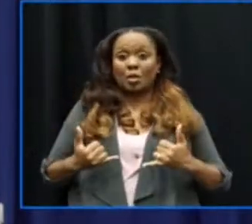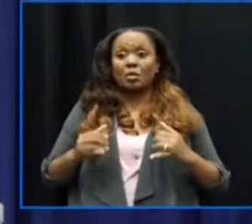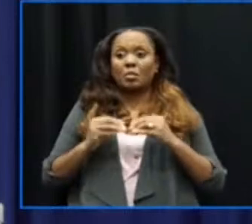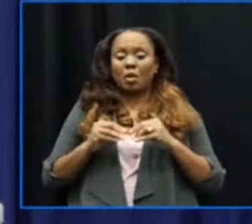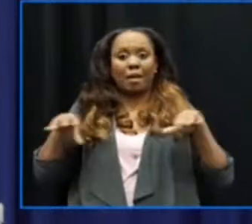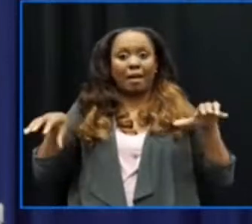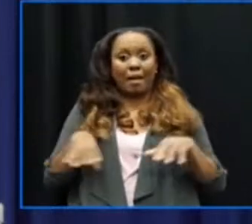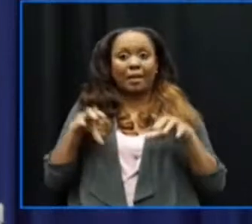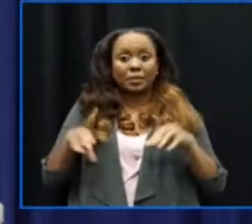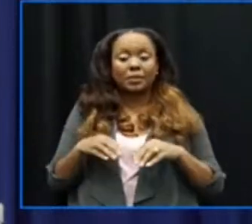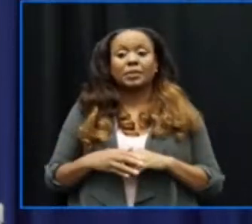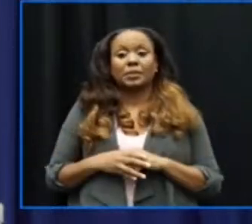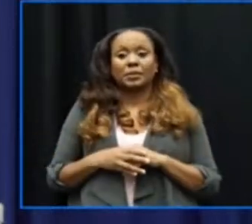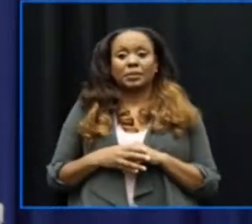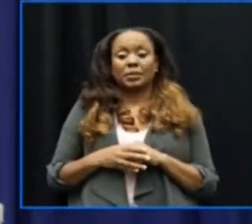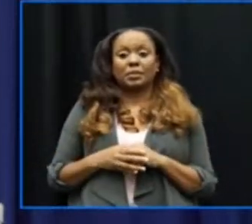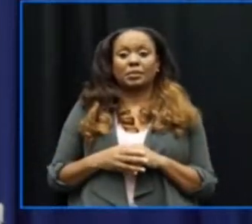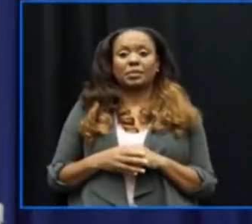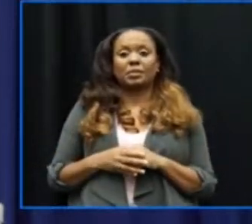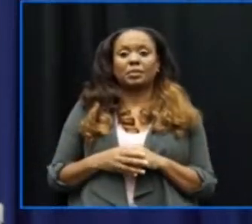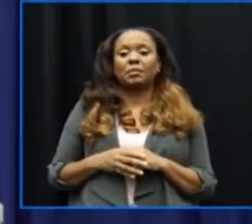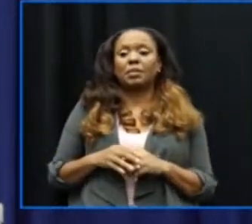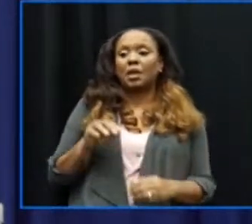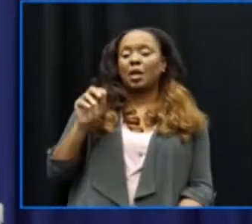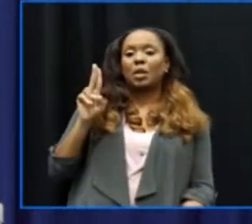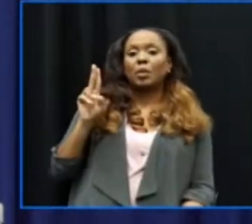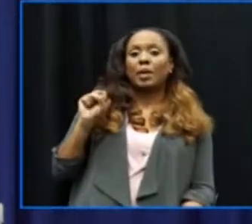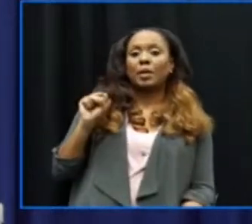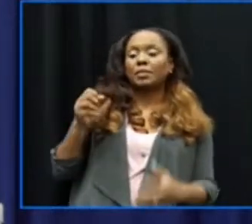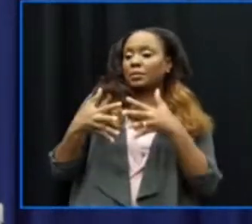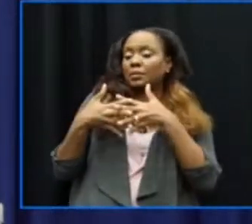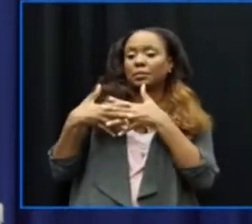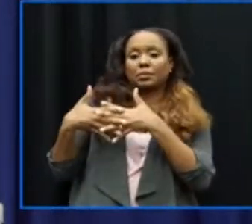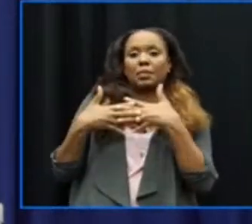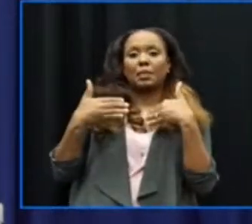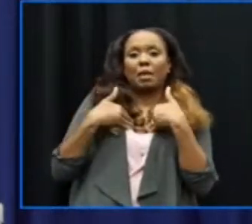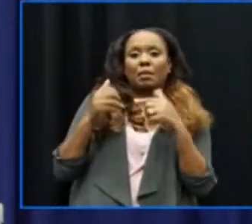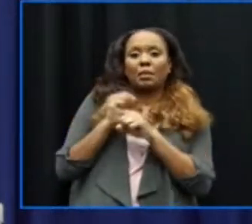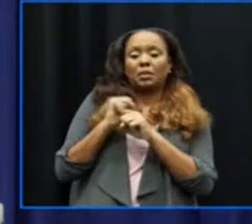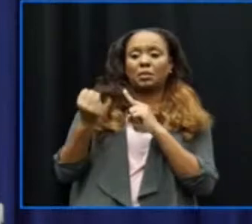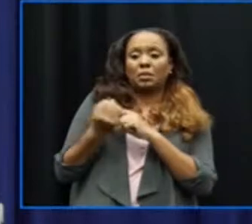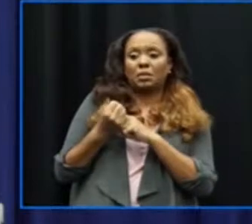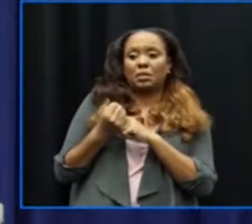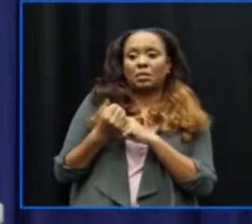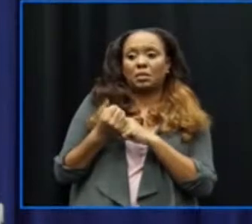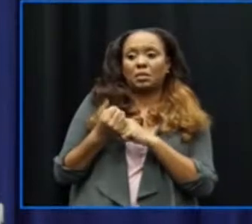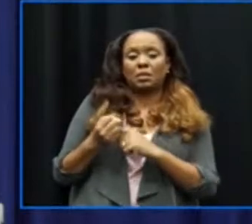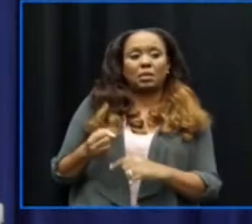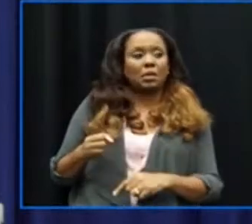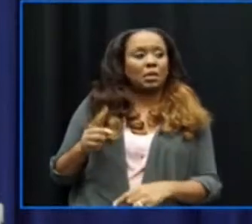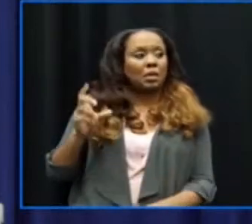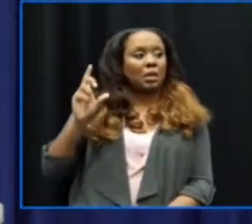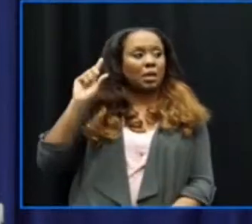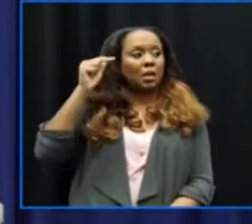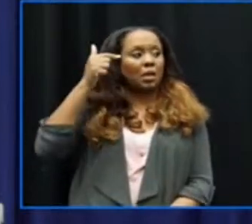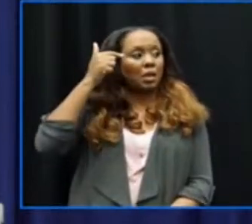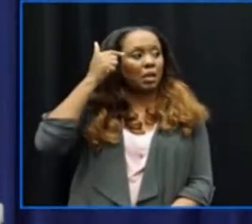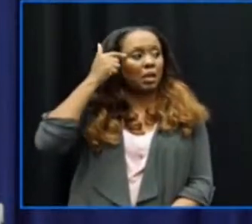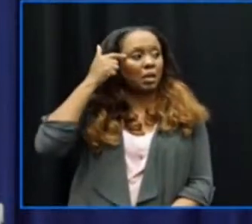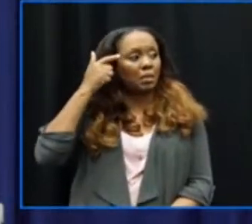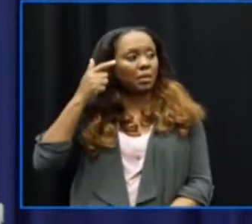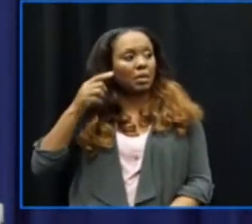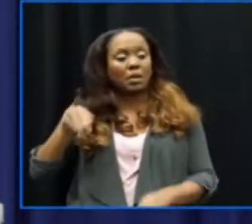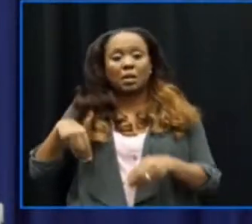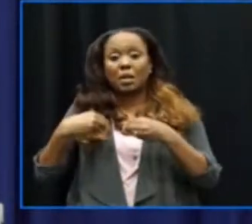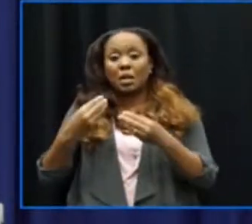action. The United States of America has a situation where their government is literally contributing every single